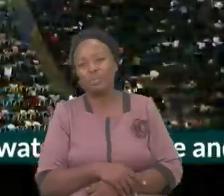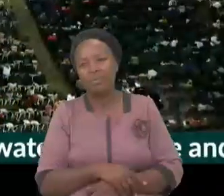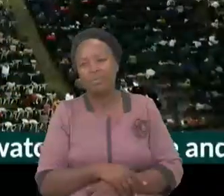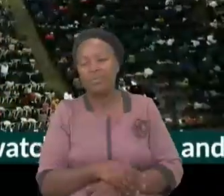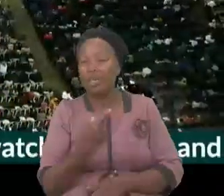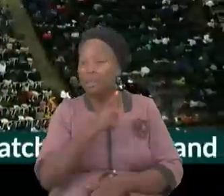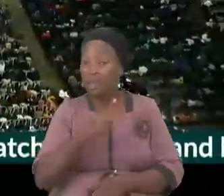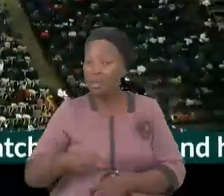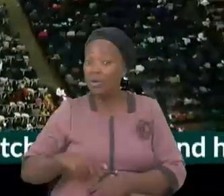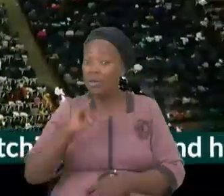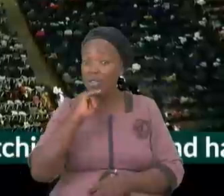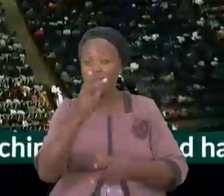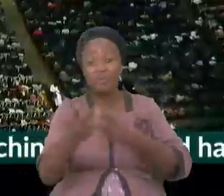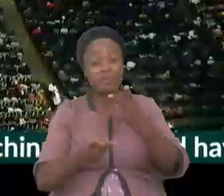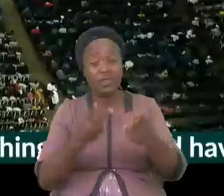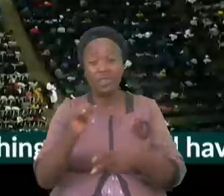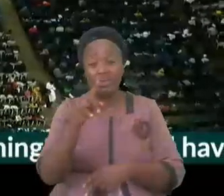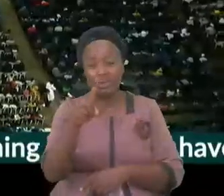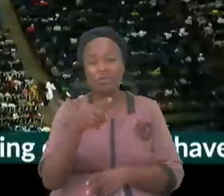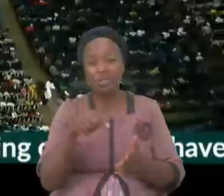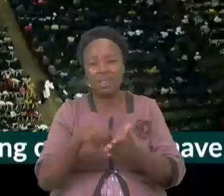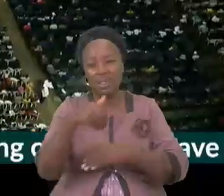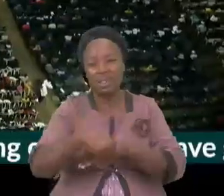Prayers will be made for you soonest,